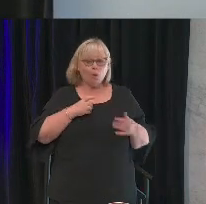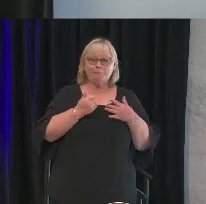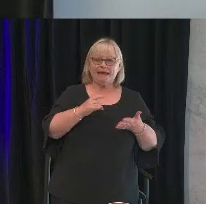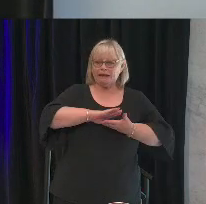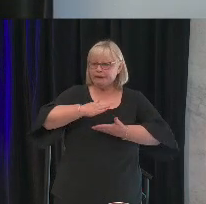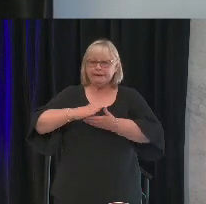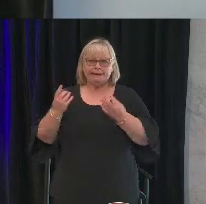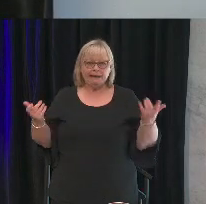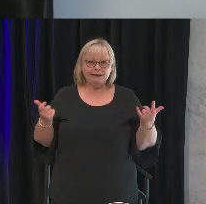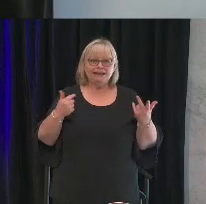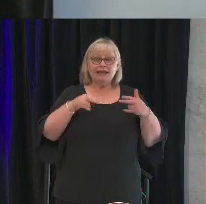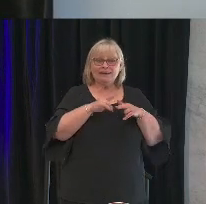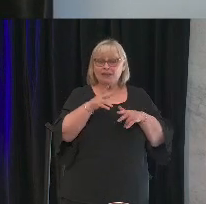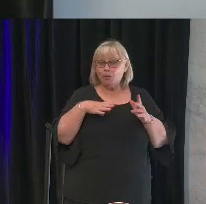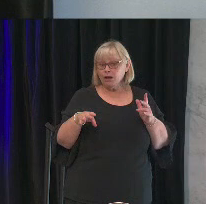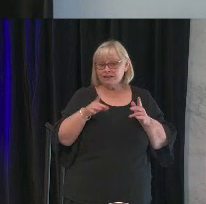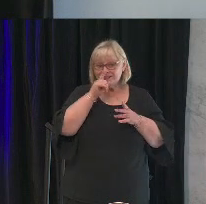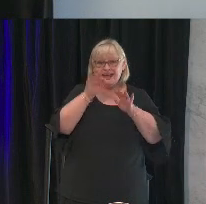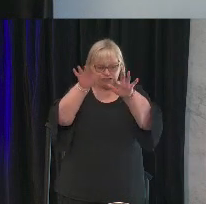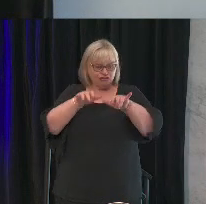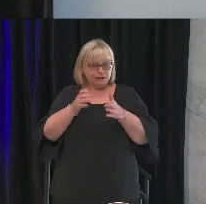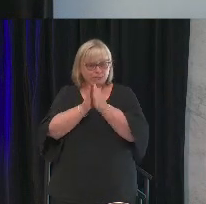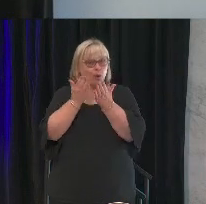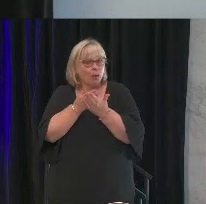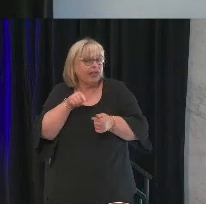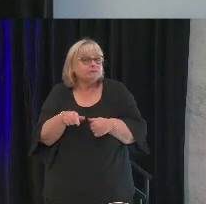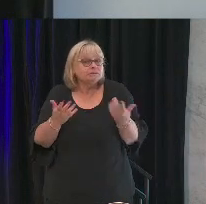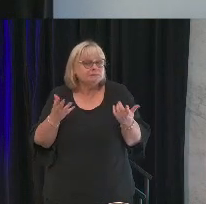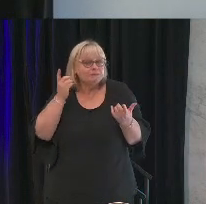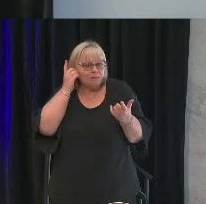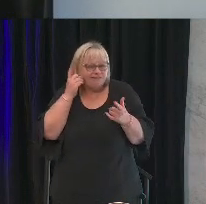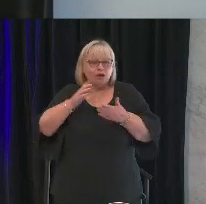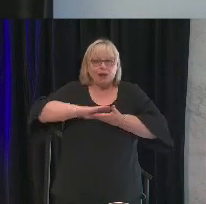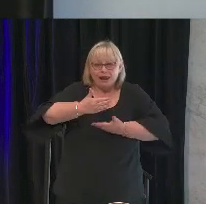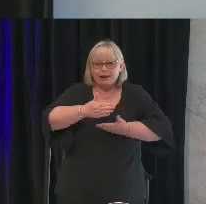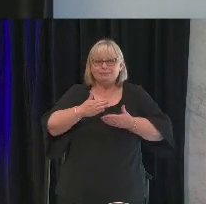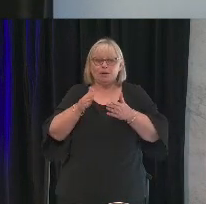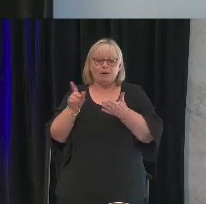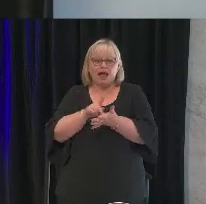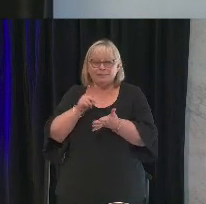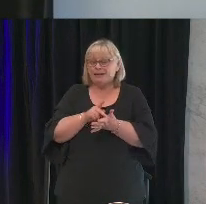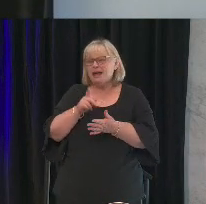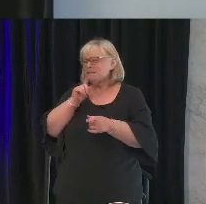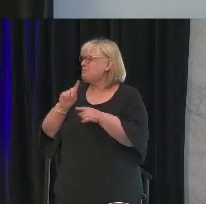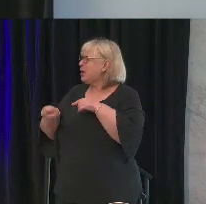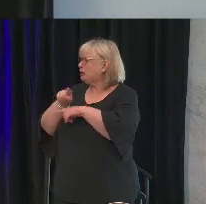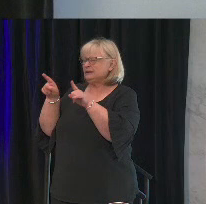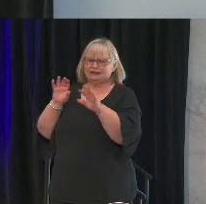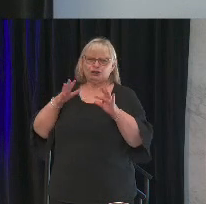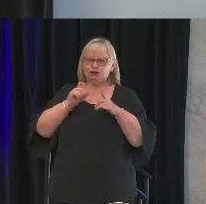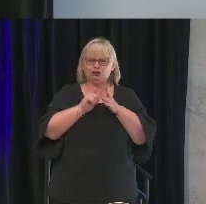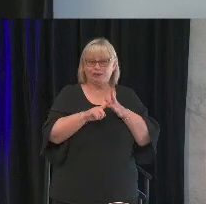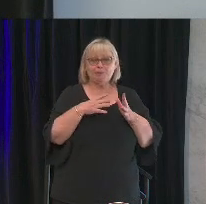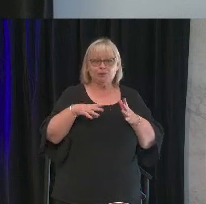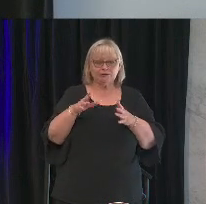upon which they could, if they chose, write a book. But as it happens, most don't, because writing a book